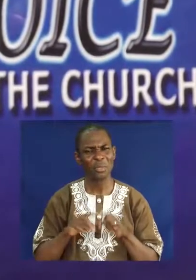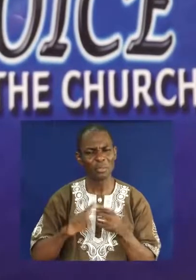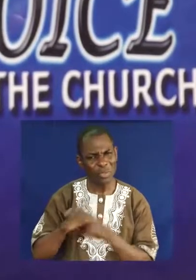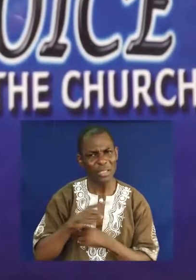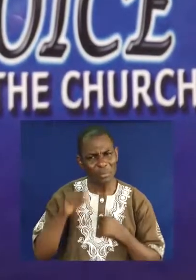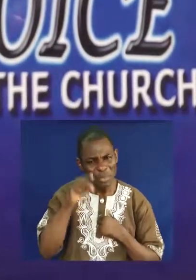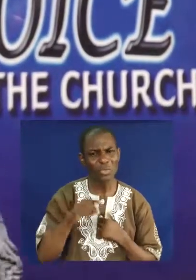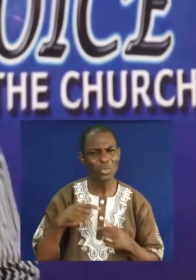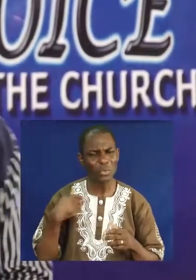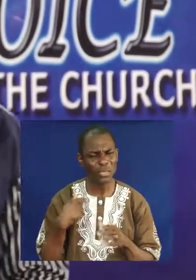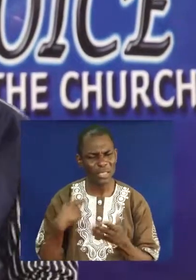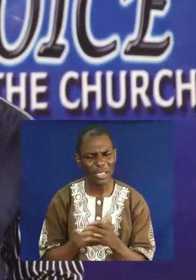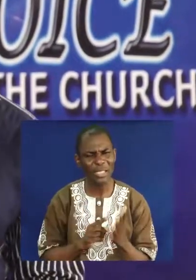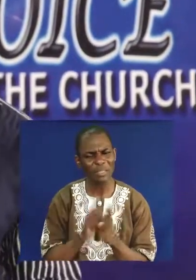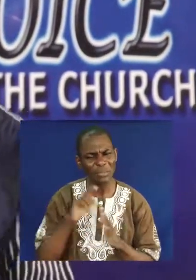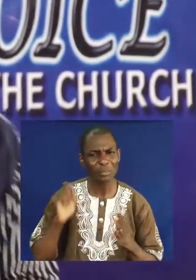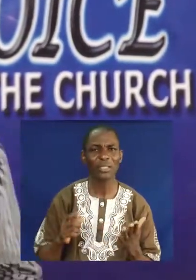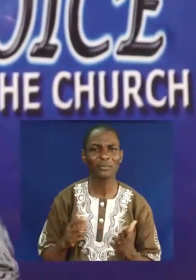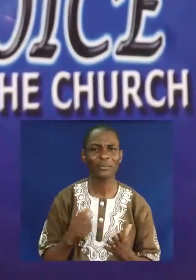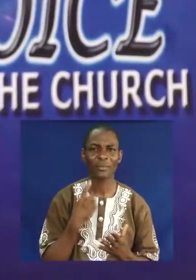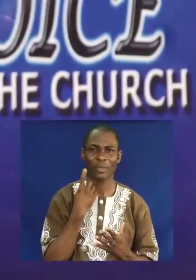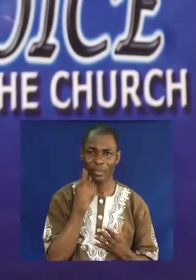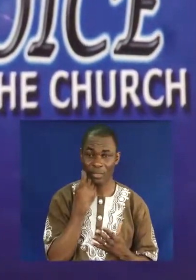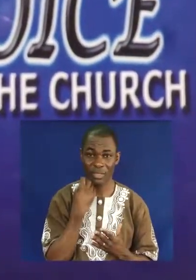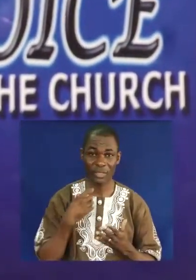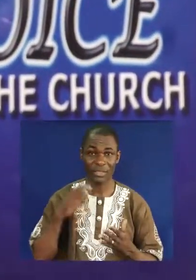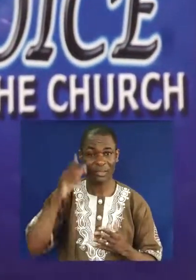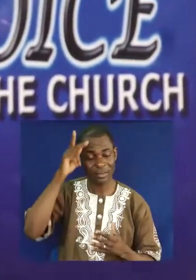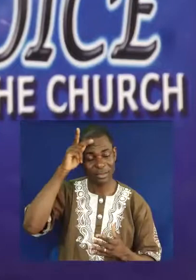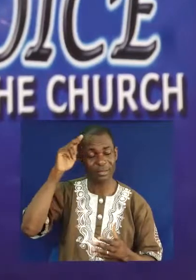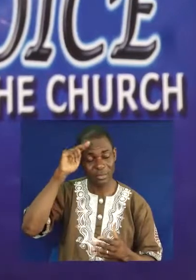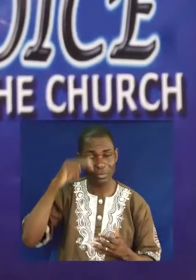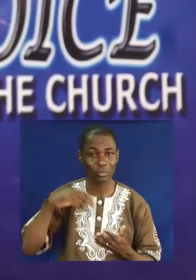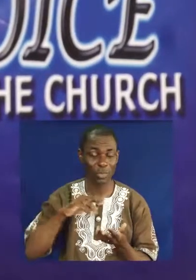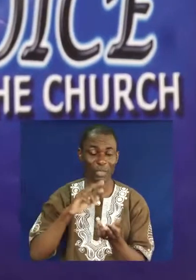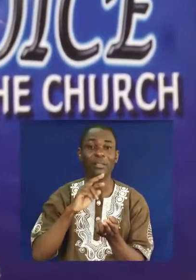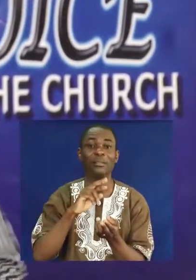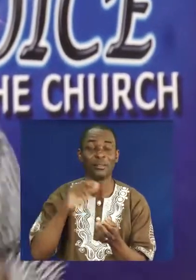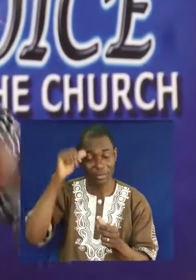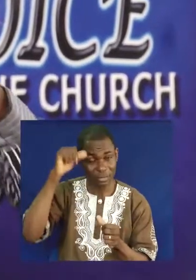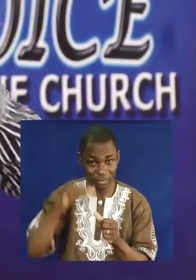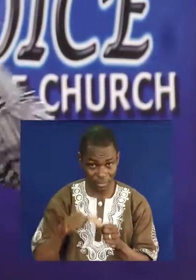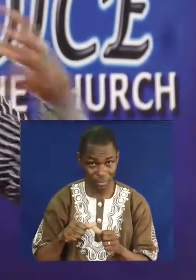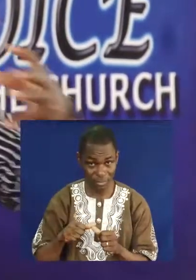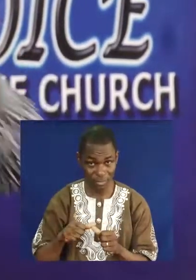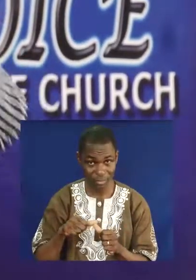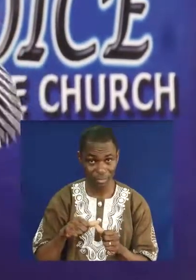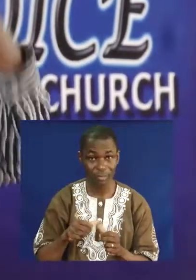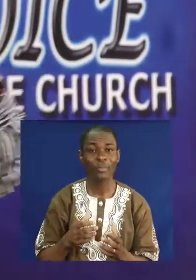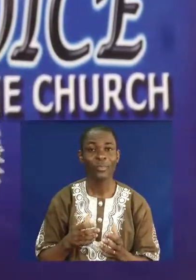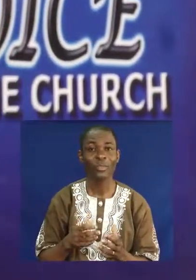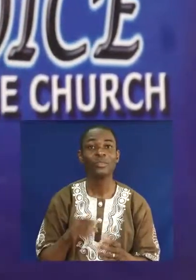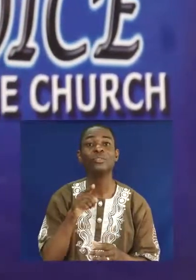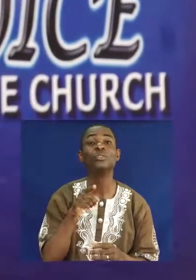nanso so nimdia entra so pesamin kuminya eno sa ne men